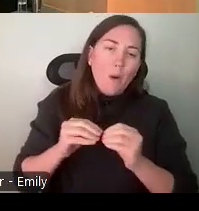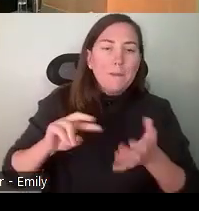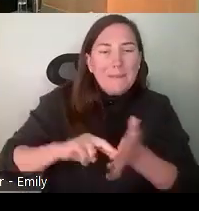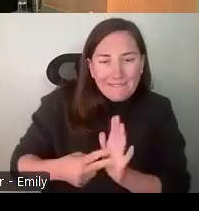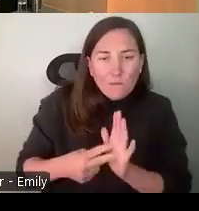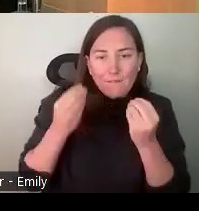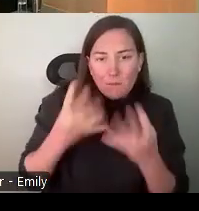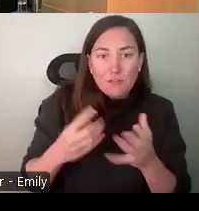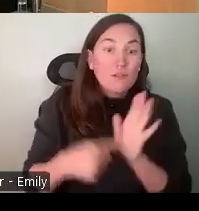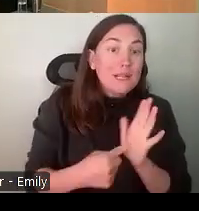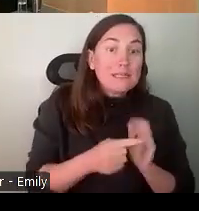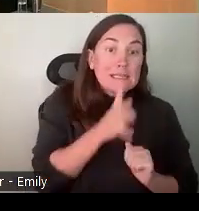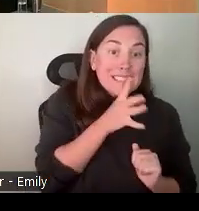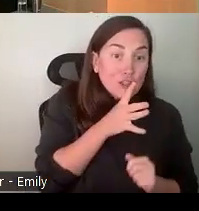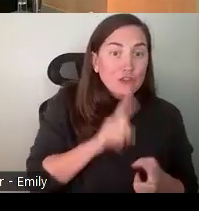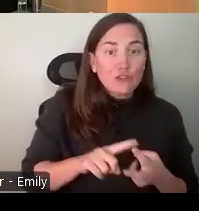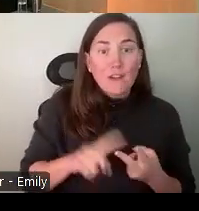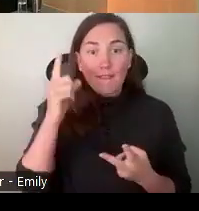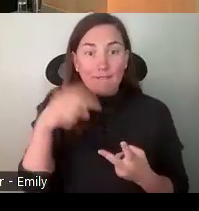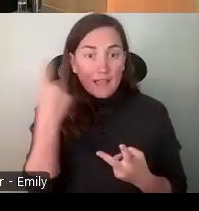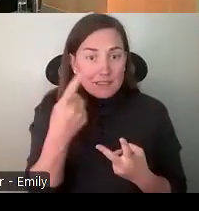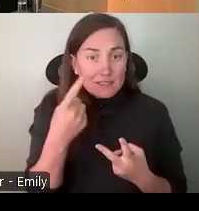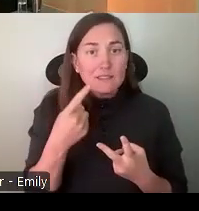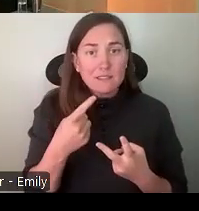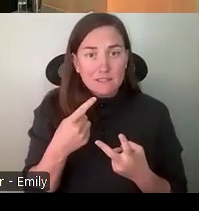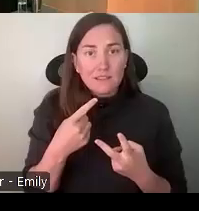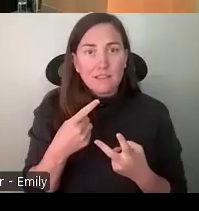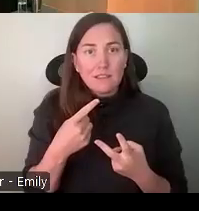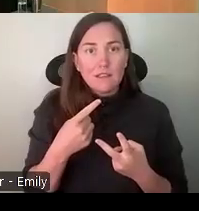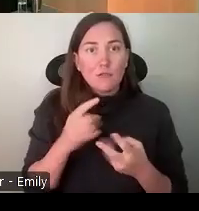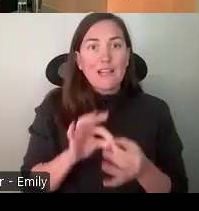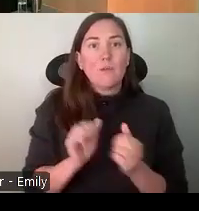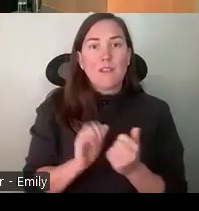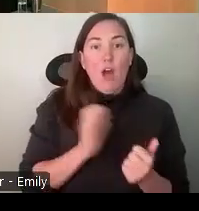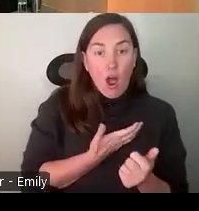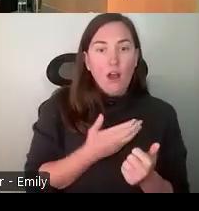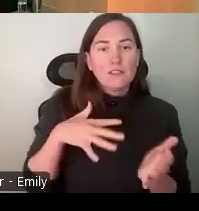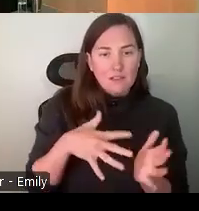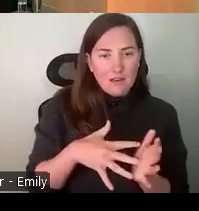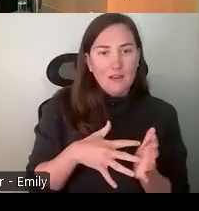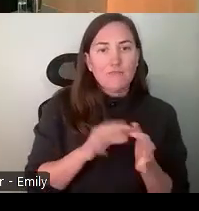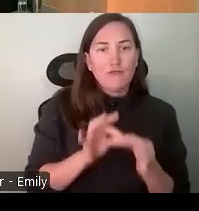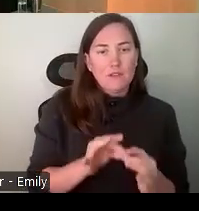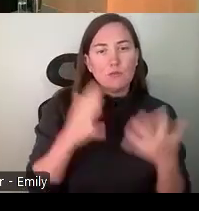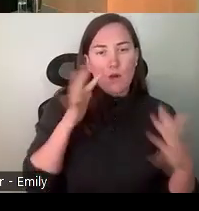or faces in our study examining auditory hallucinations.